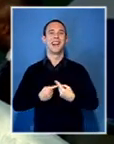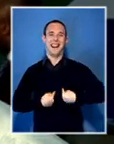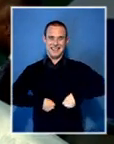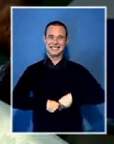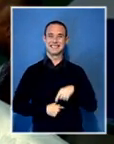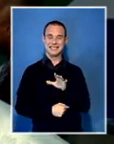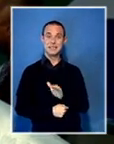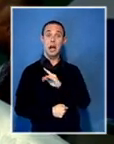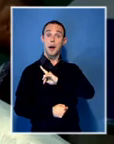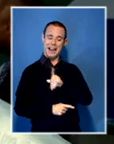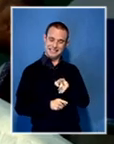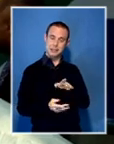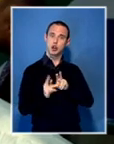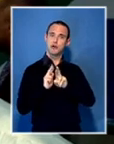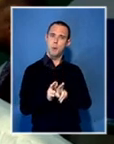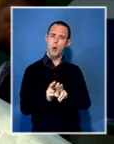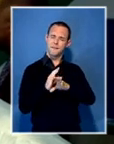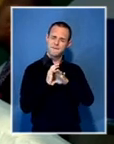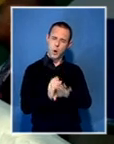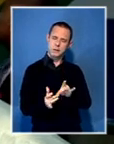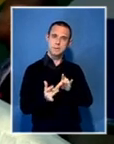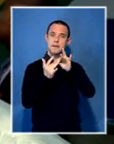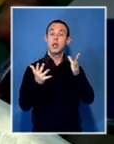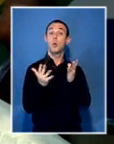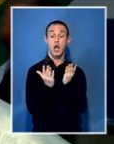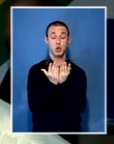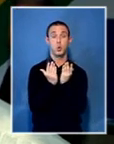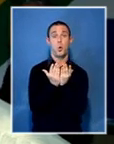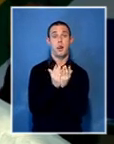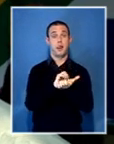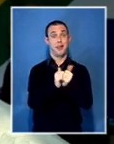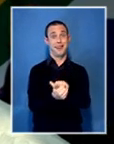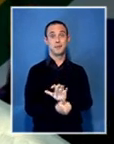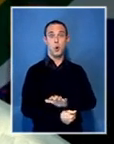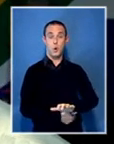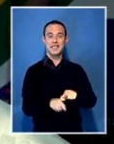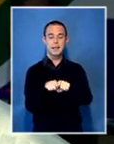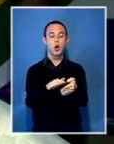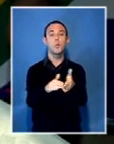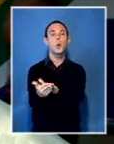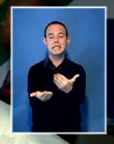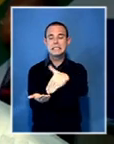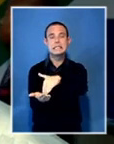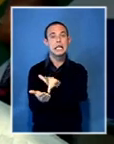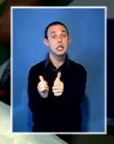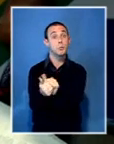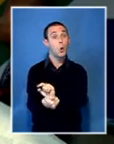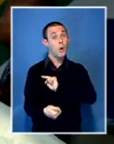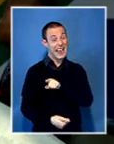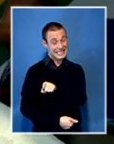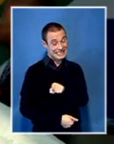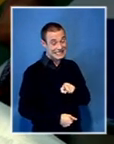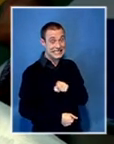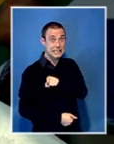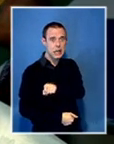focuses on sports in schools and facilities in communities, because that's where you develop the